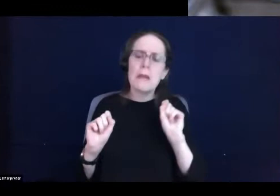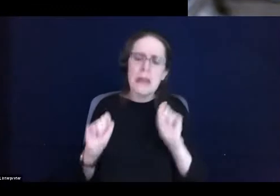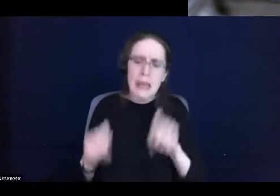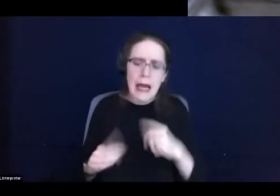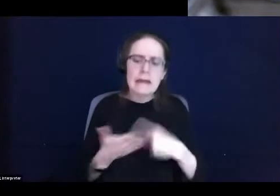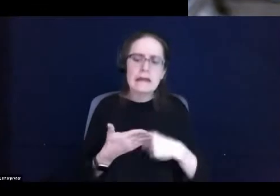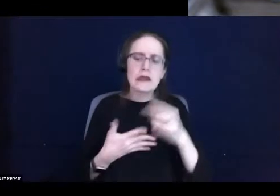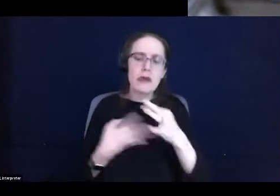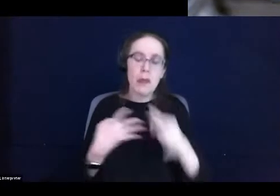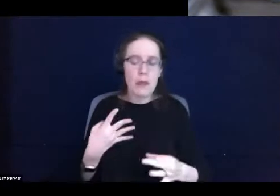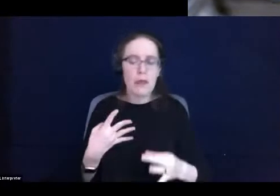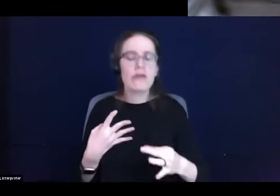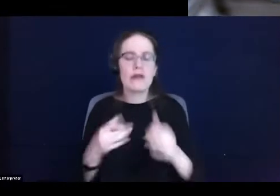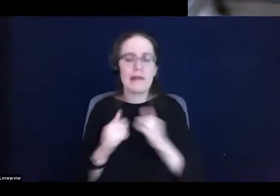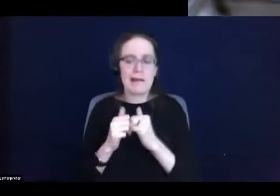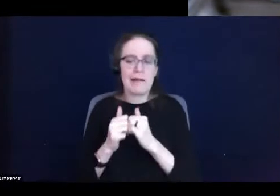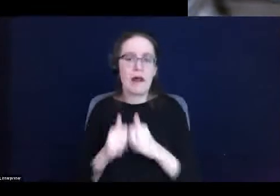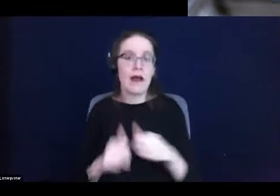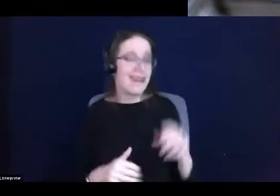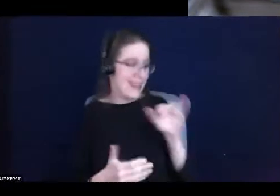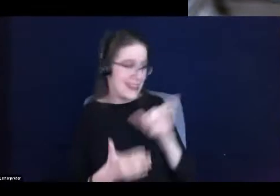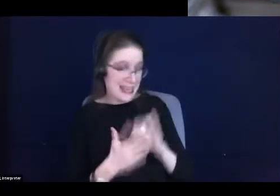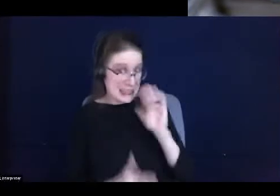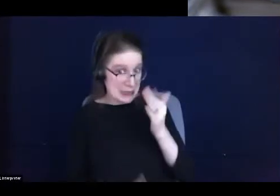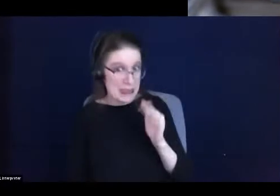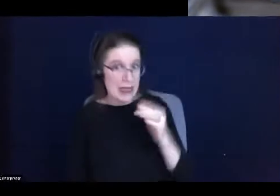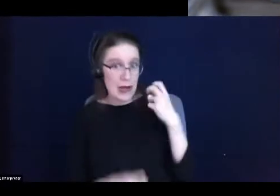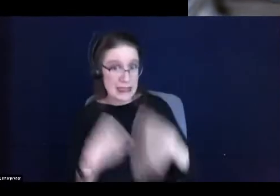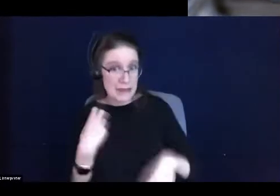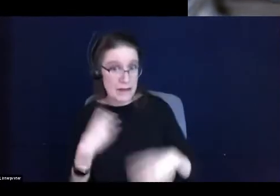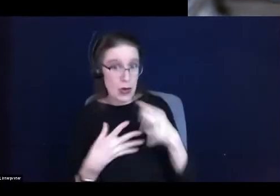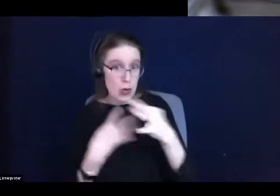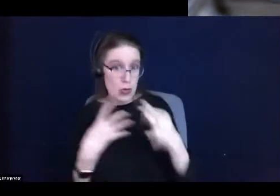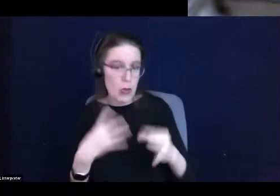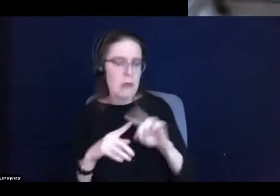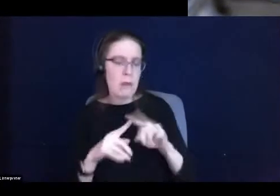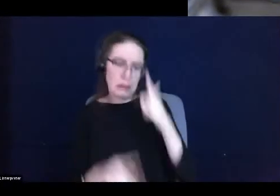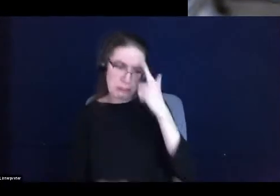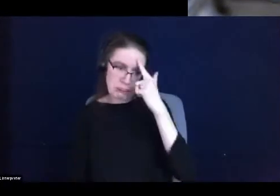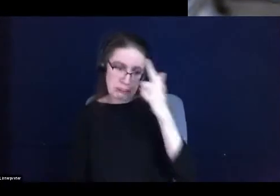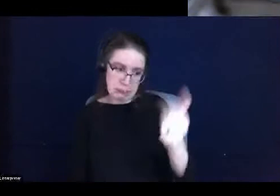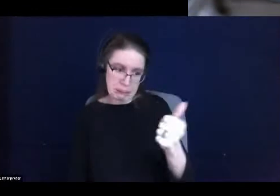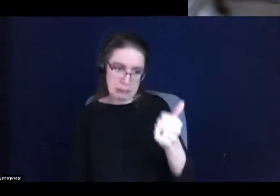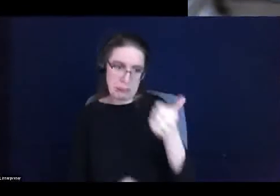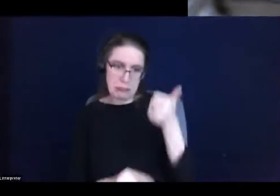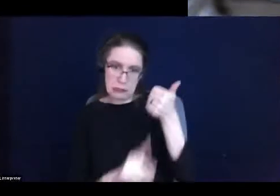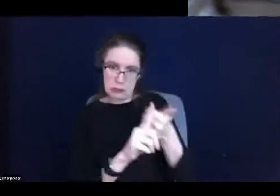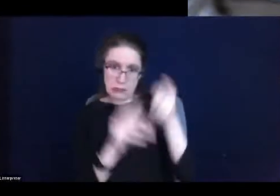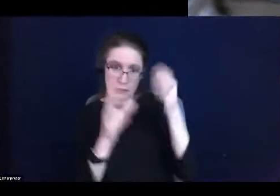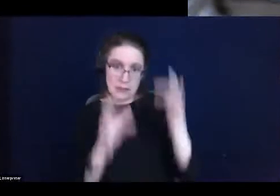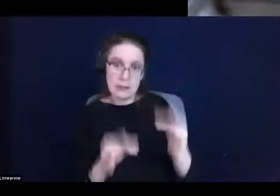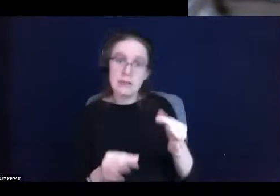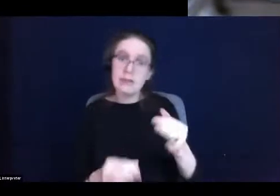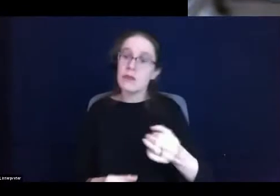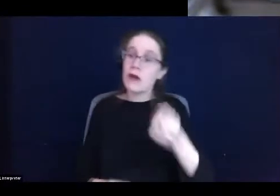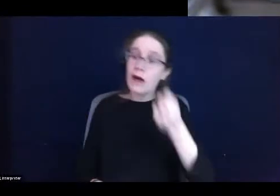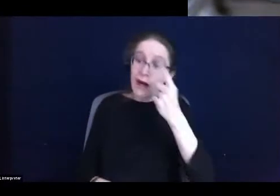choice, but only you can decide for yourself. There are resources available should you want to talk at a later time.